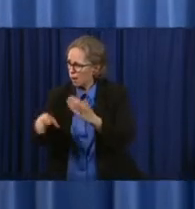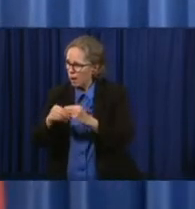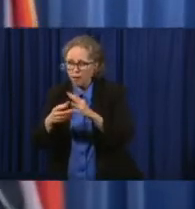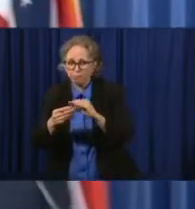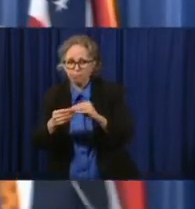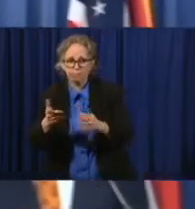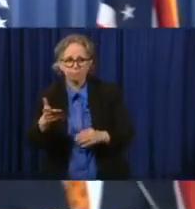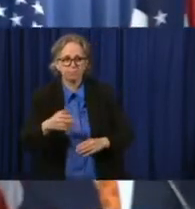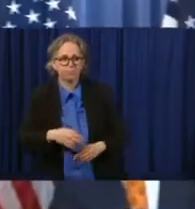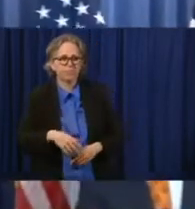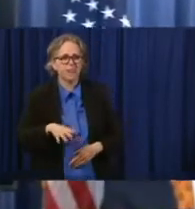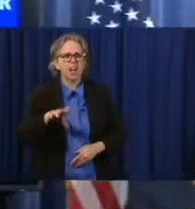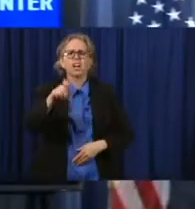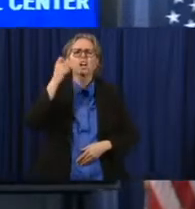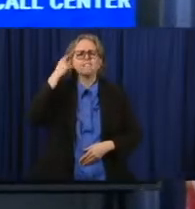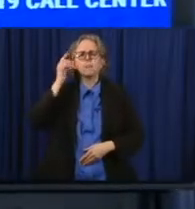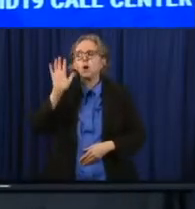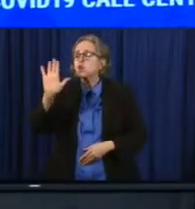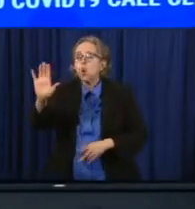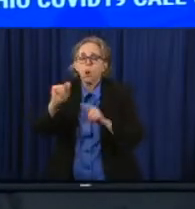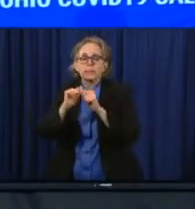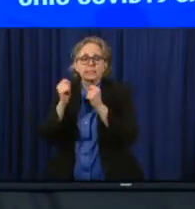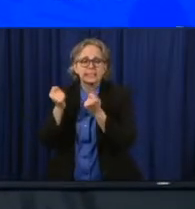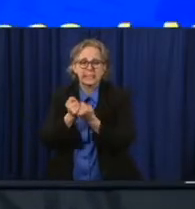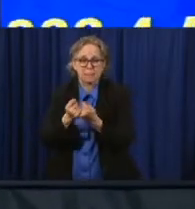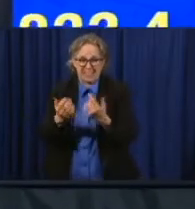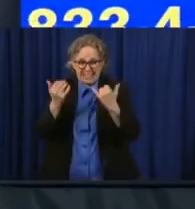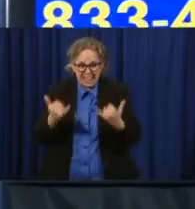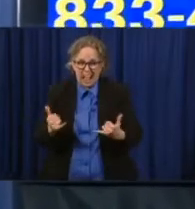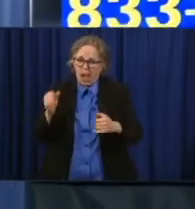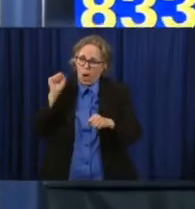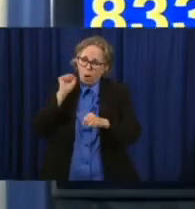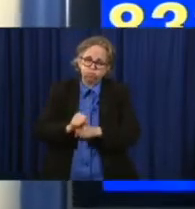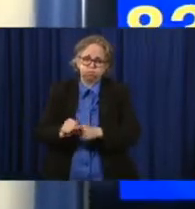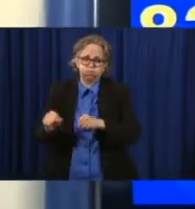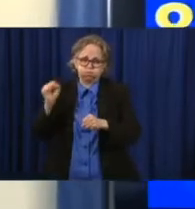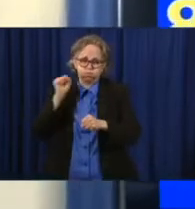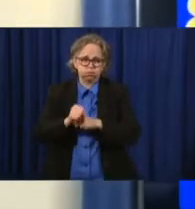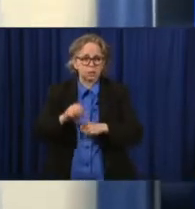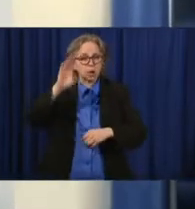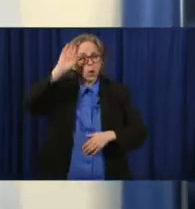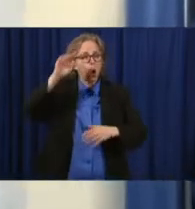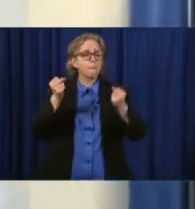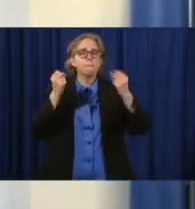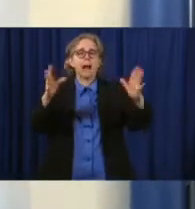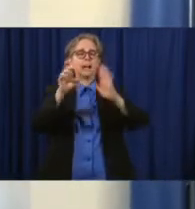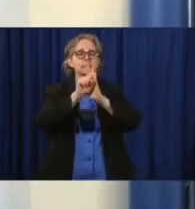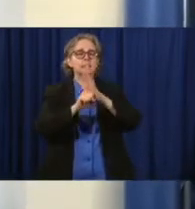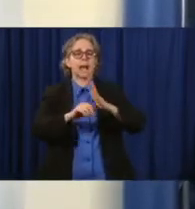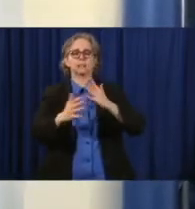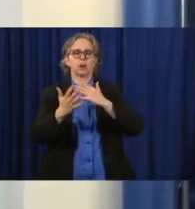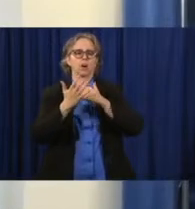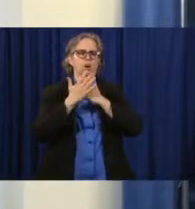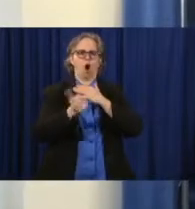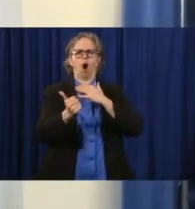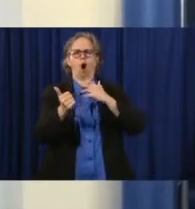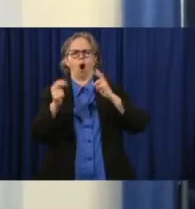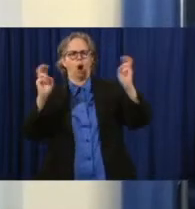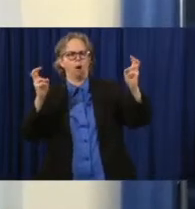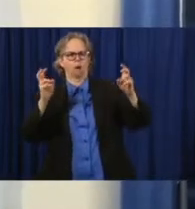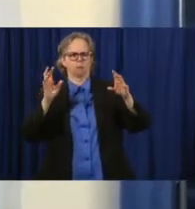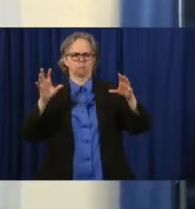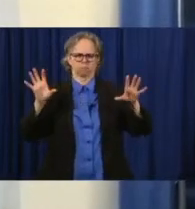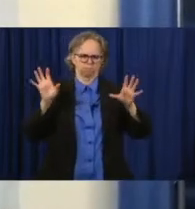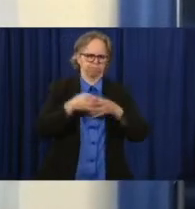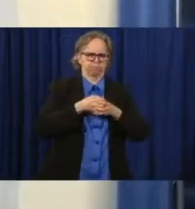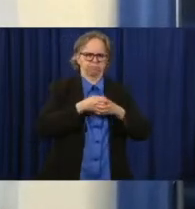is working. We actually are, as you know, many states were called to action to look at this, and we have a whole team that is going to be testing